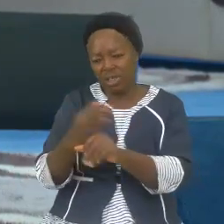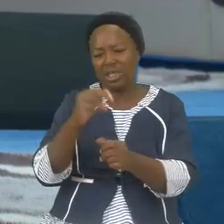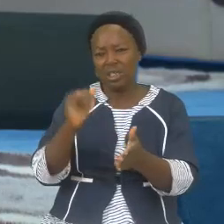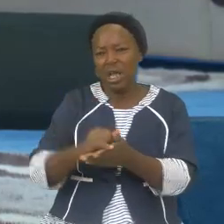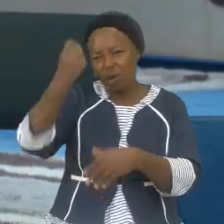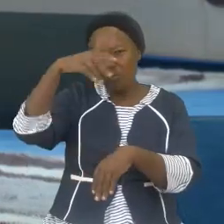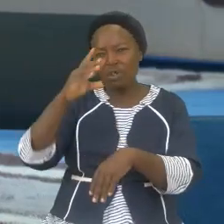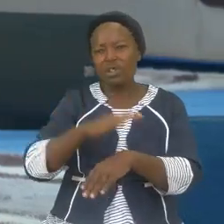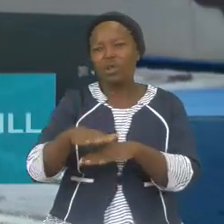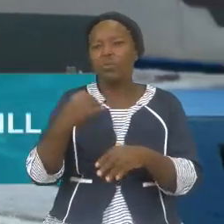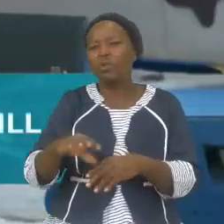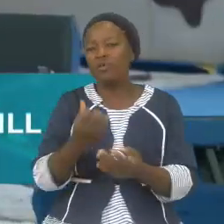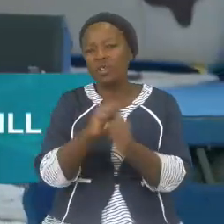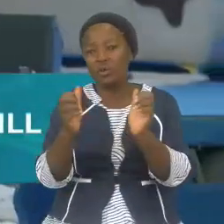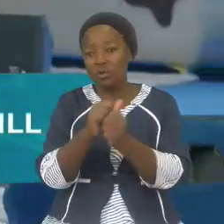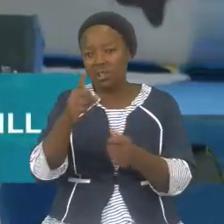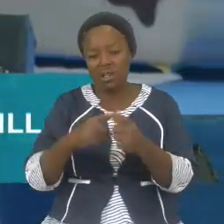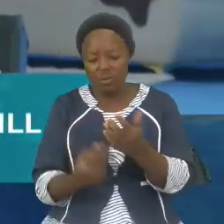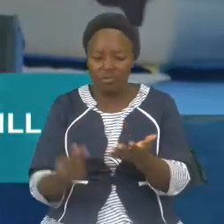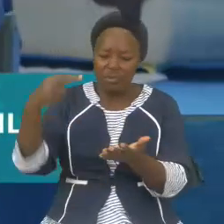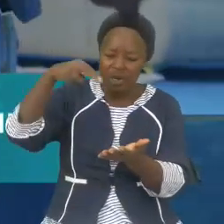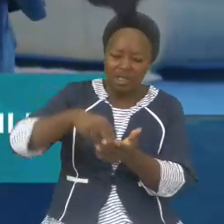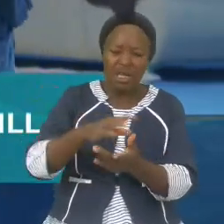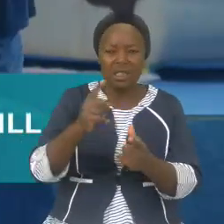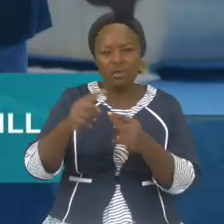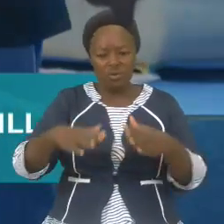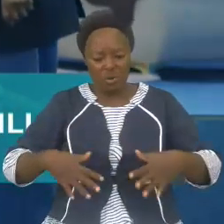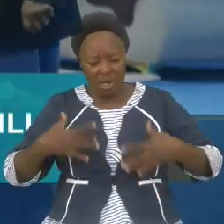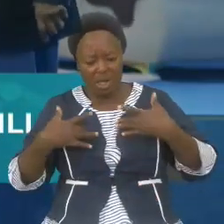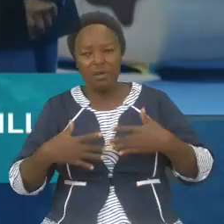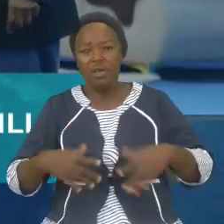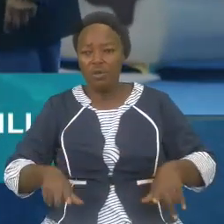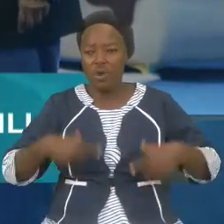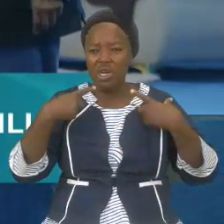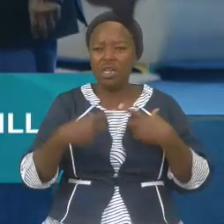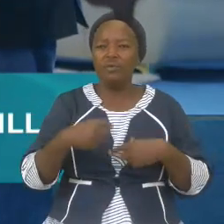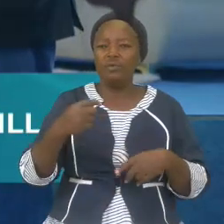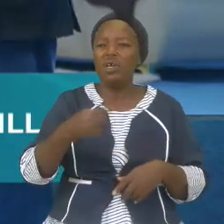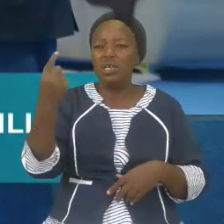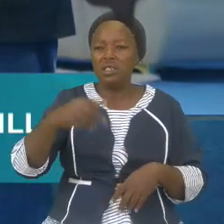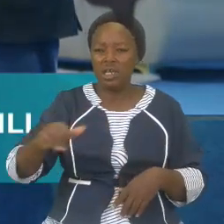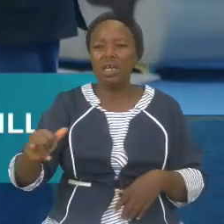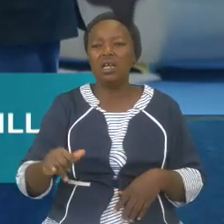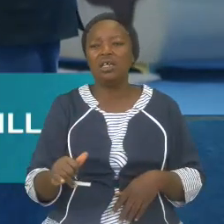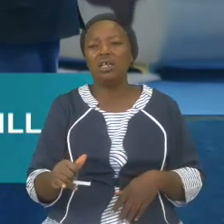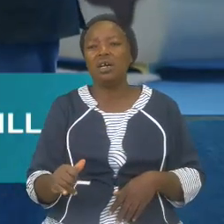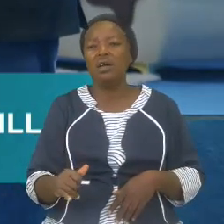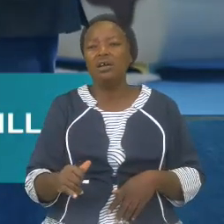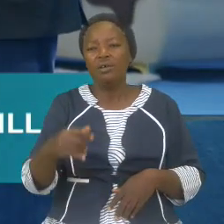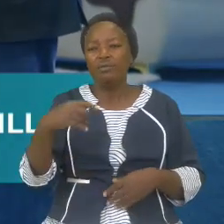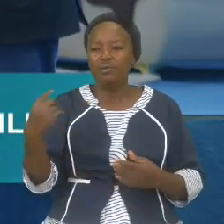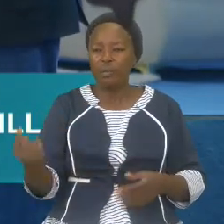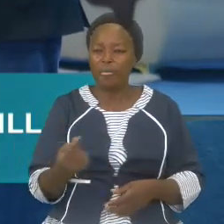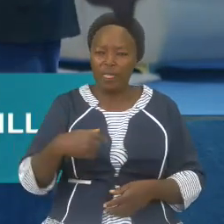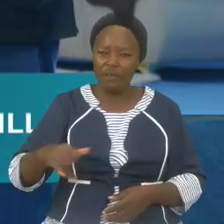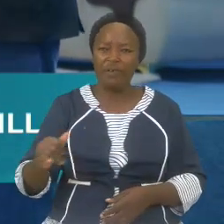with you, then you rise up and you will live in life eternal forever and ever. I pray